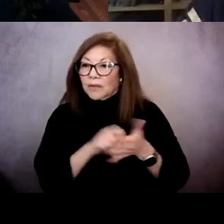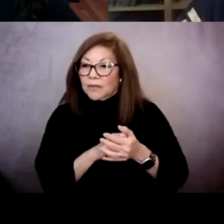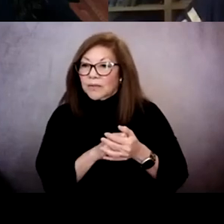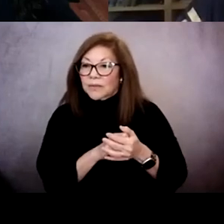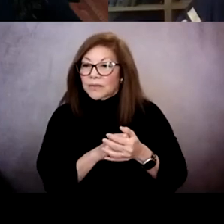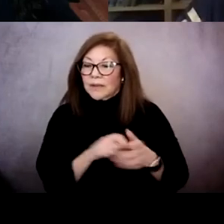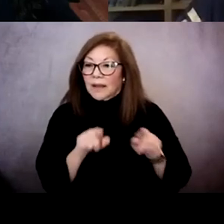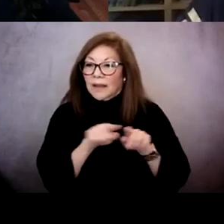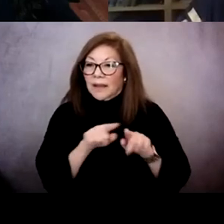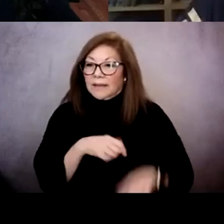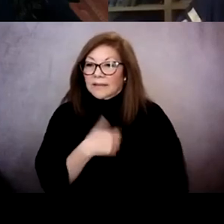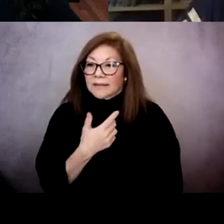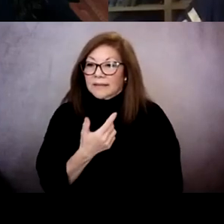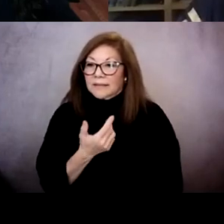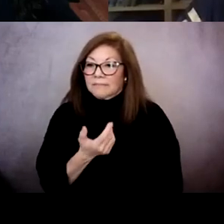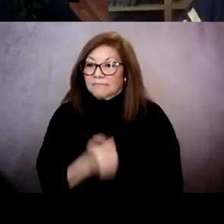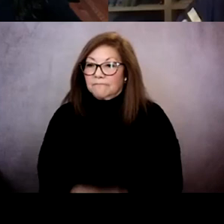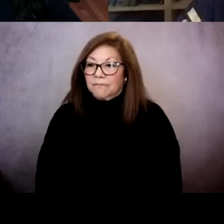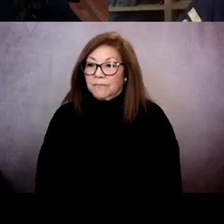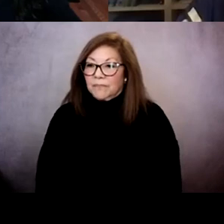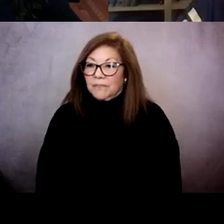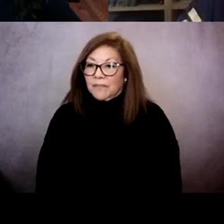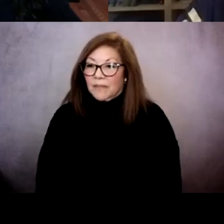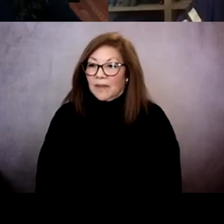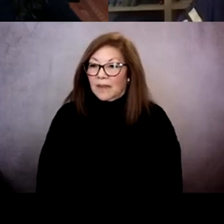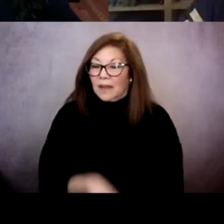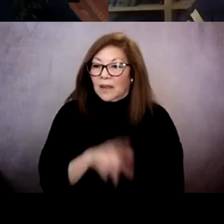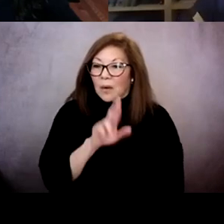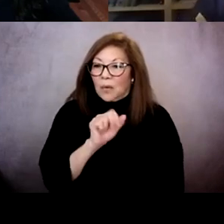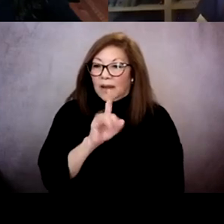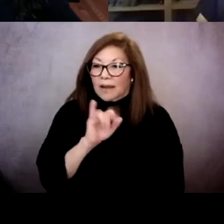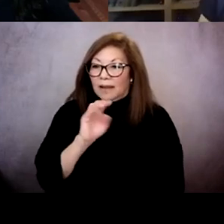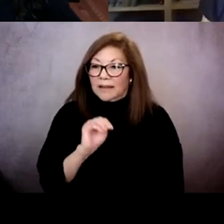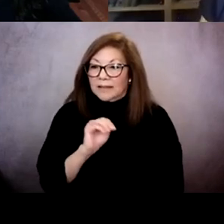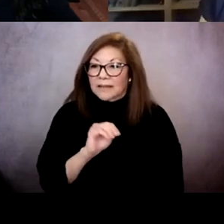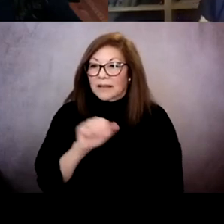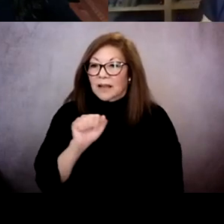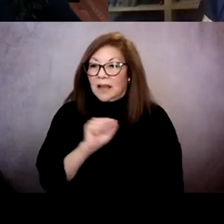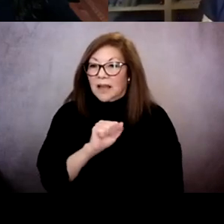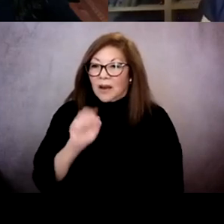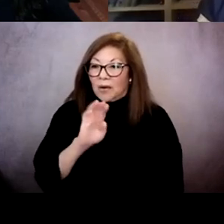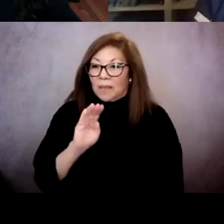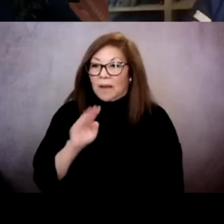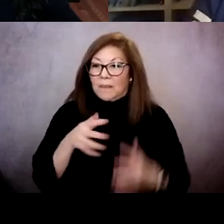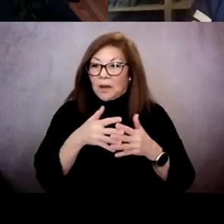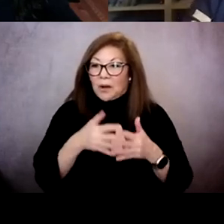as well, did want to give a shout out to Youth Speaks, Youth Speak Seattle.